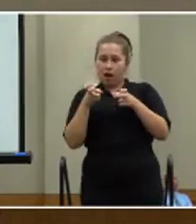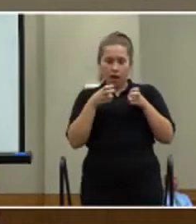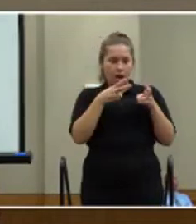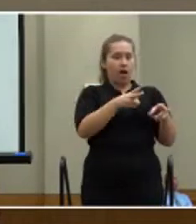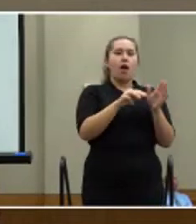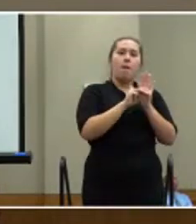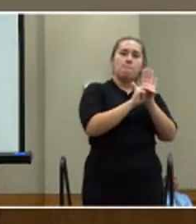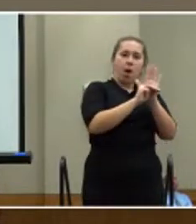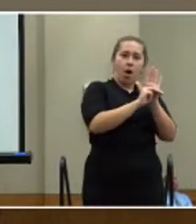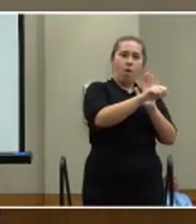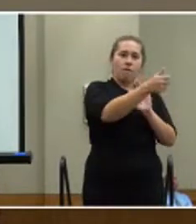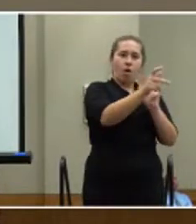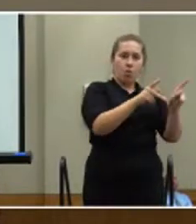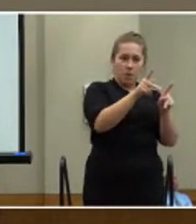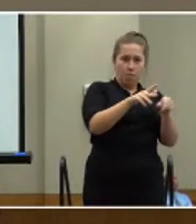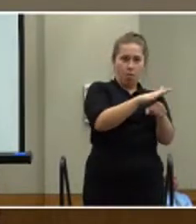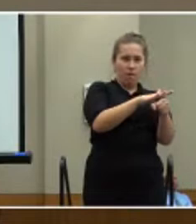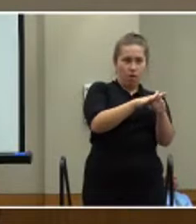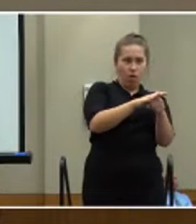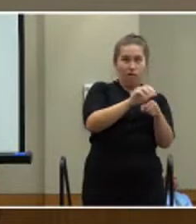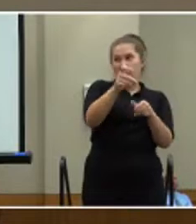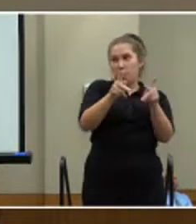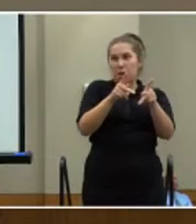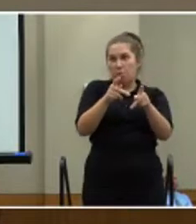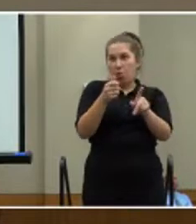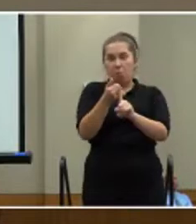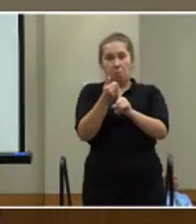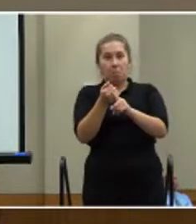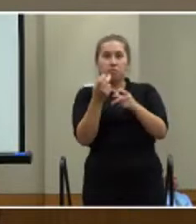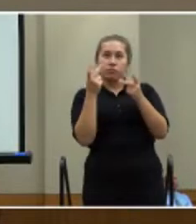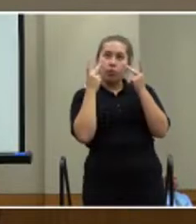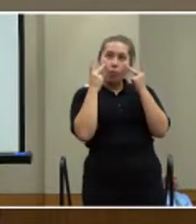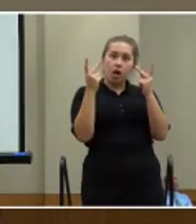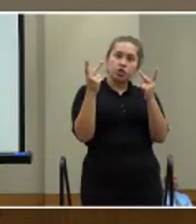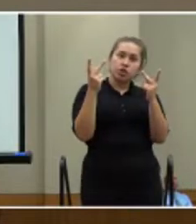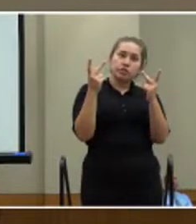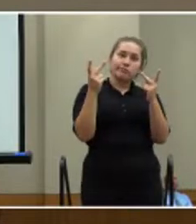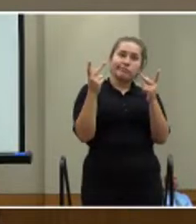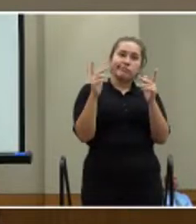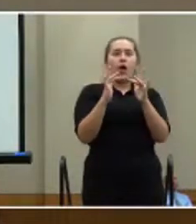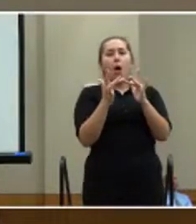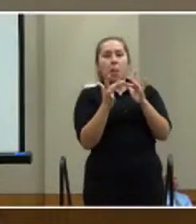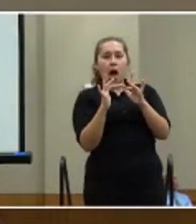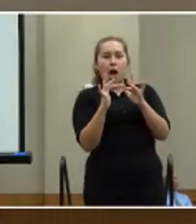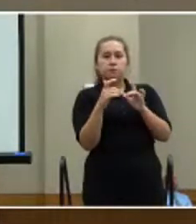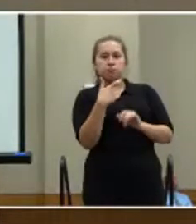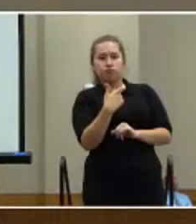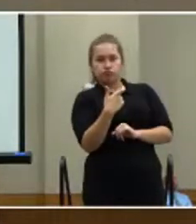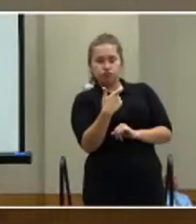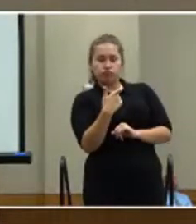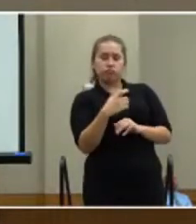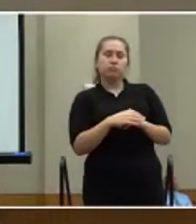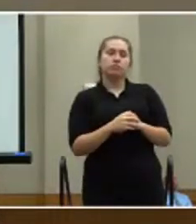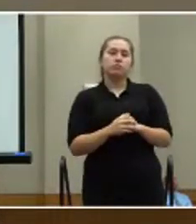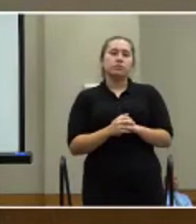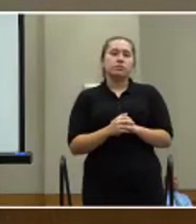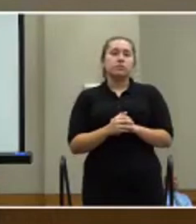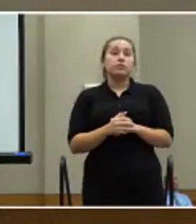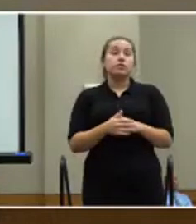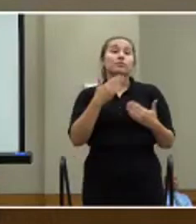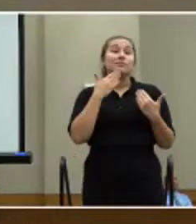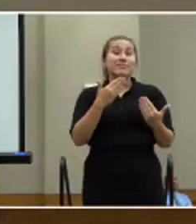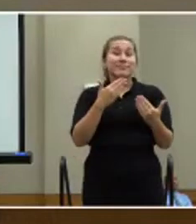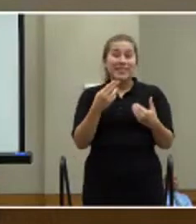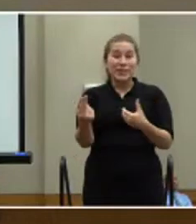people in the room and other people who are listening in on our electronic access. So thank